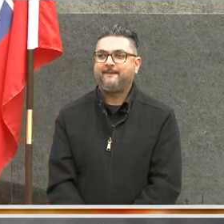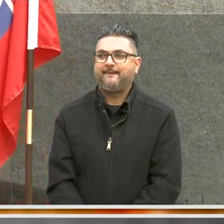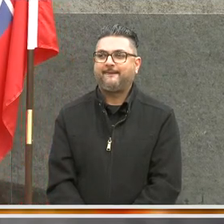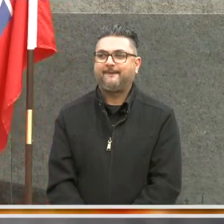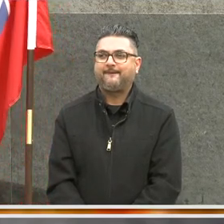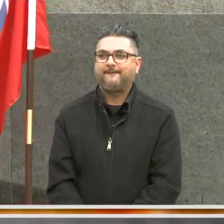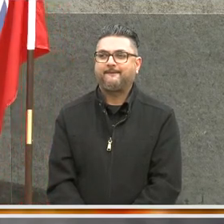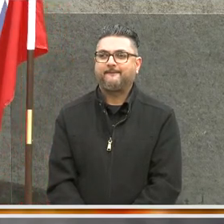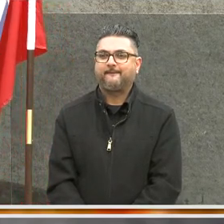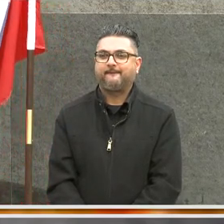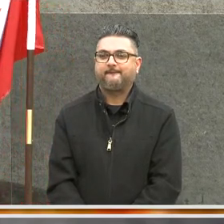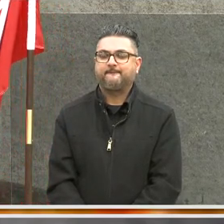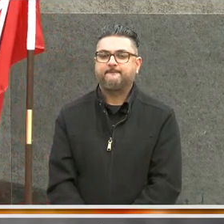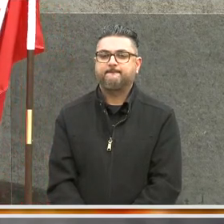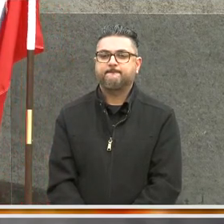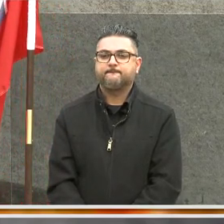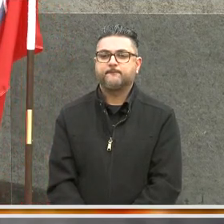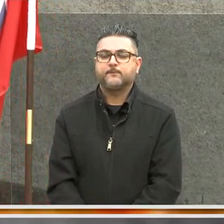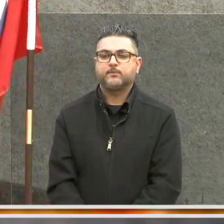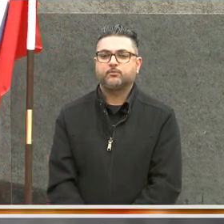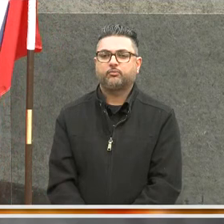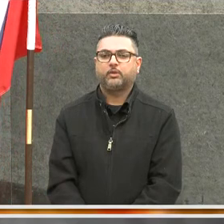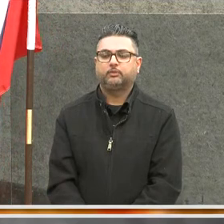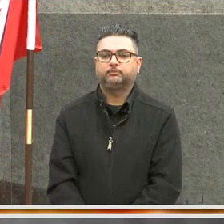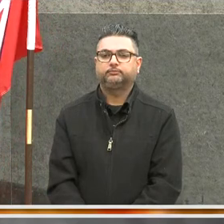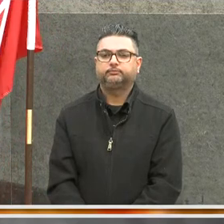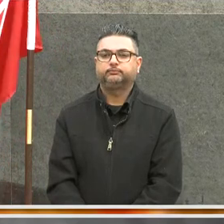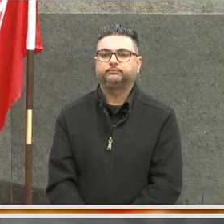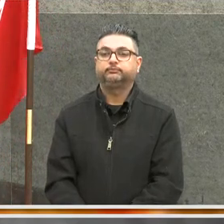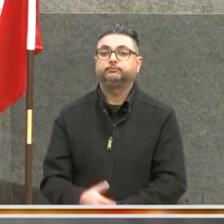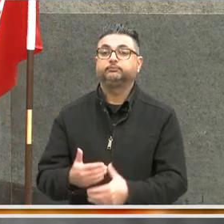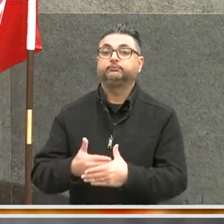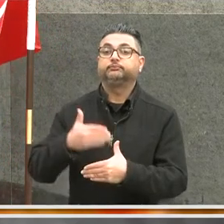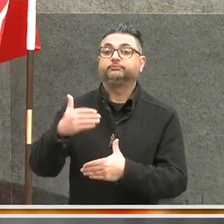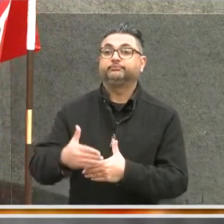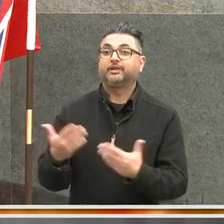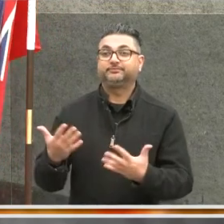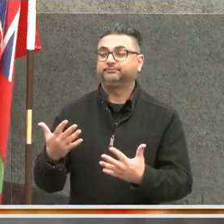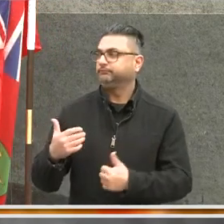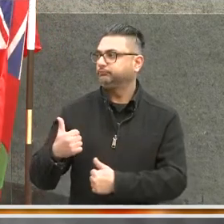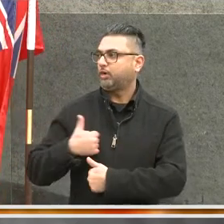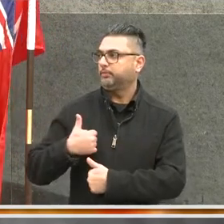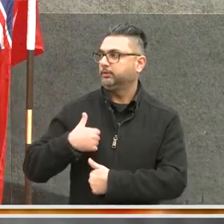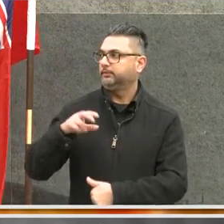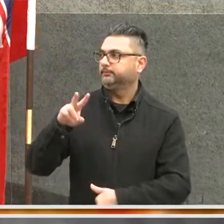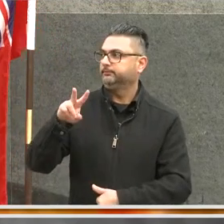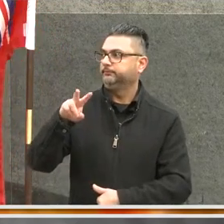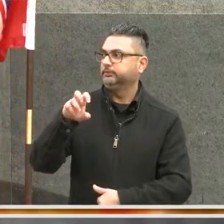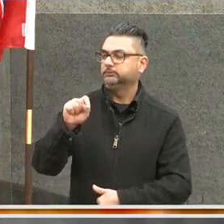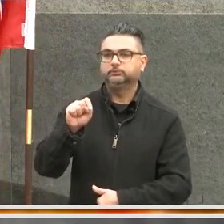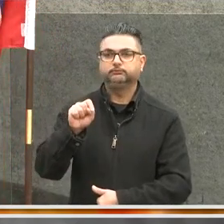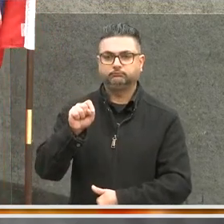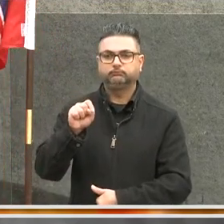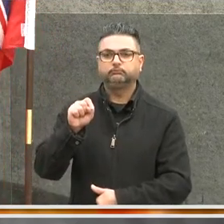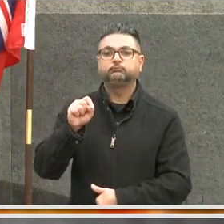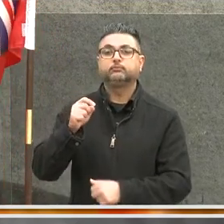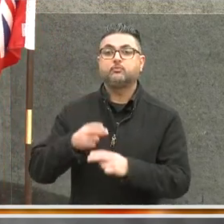On behalf of the veterans of all war, au nom des anciens combattants, Master Warrant Officer retired Gary